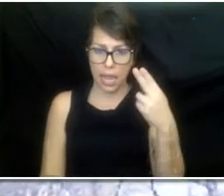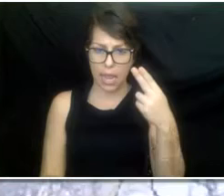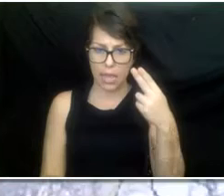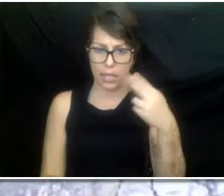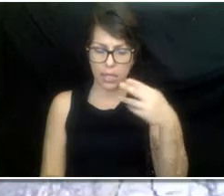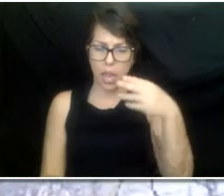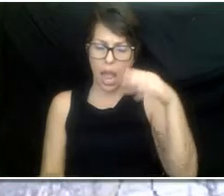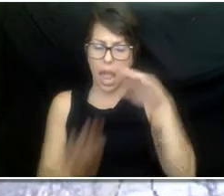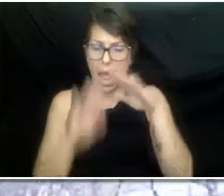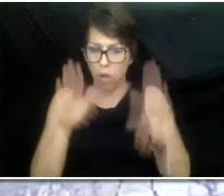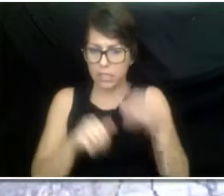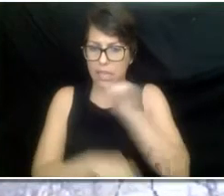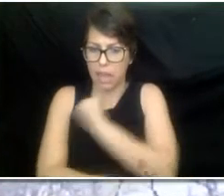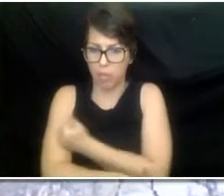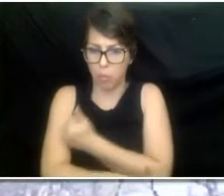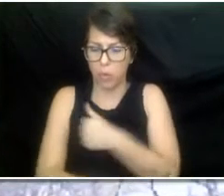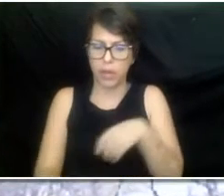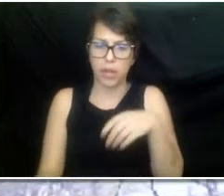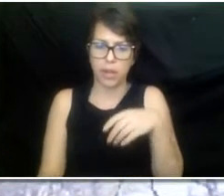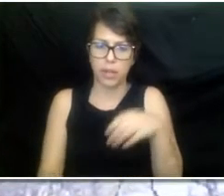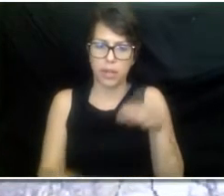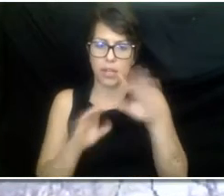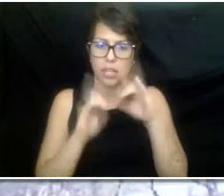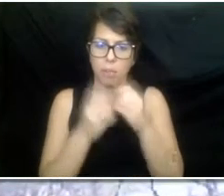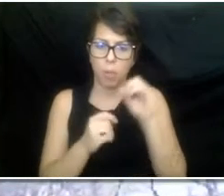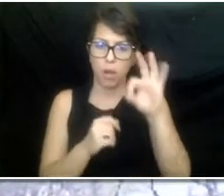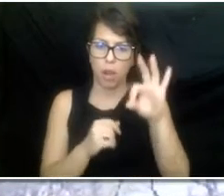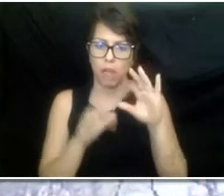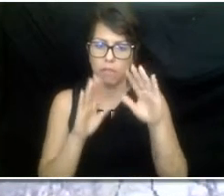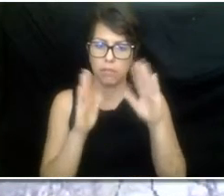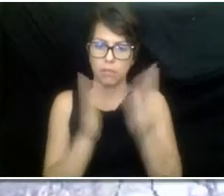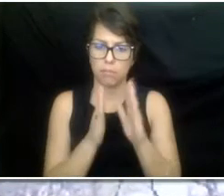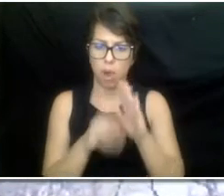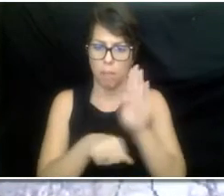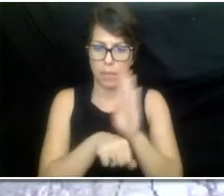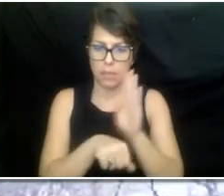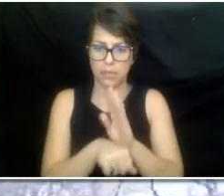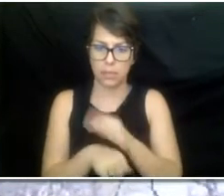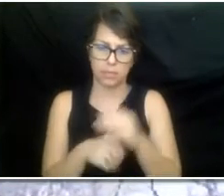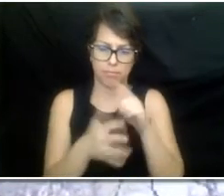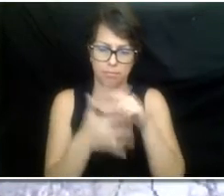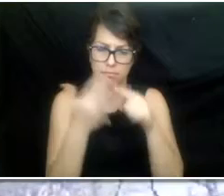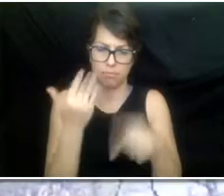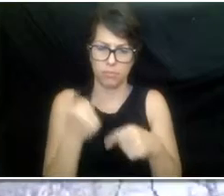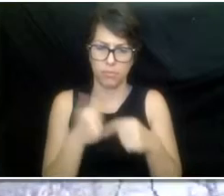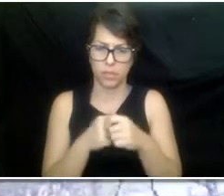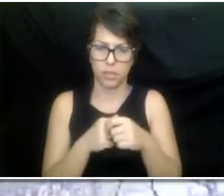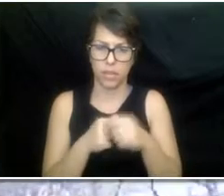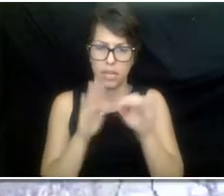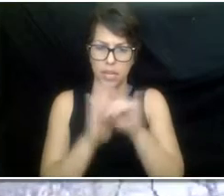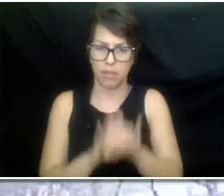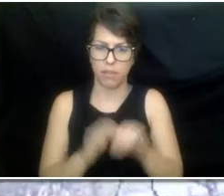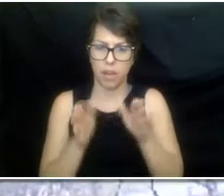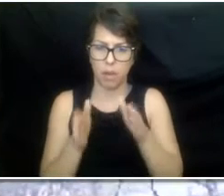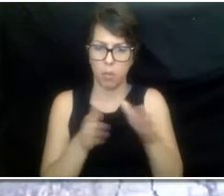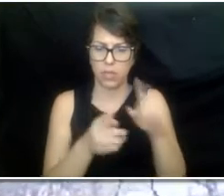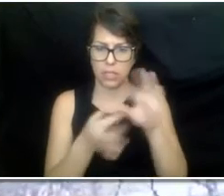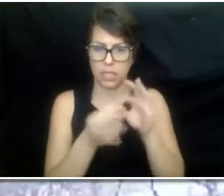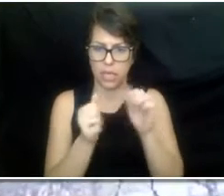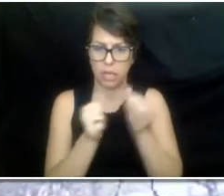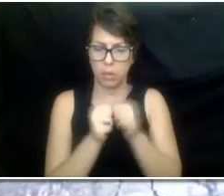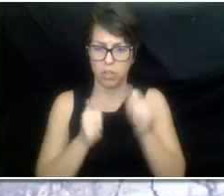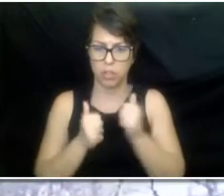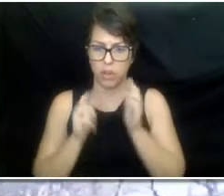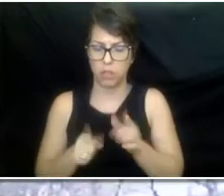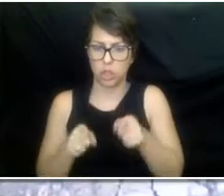directly support their Outreach to survivors and connection to services we have also been regularly connecting externally